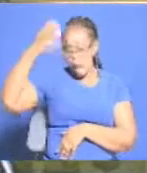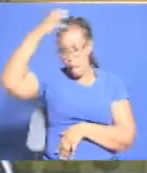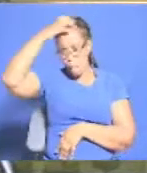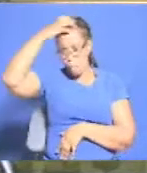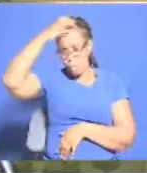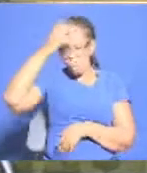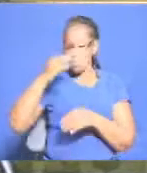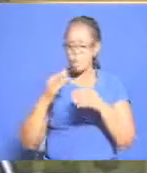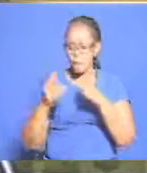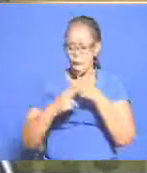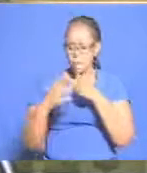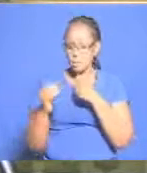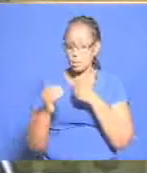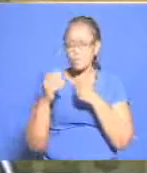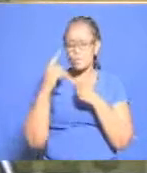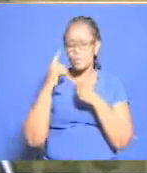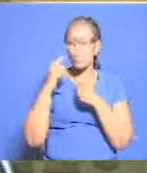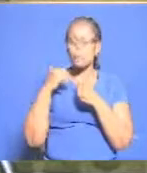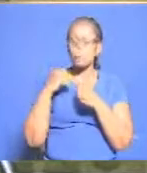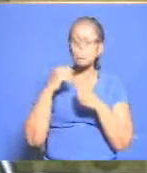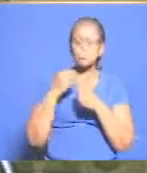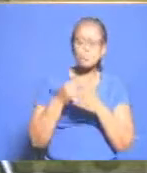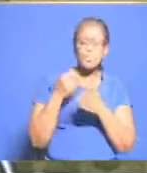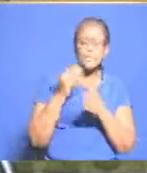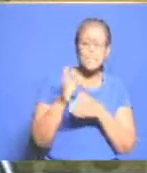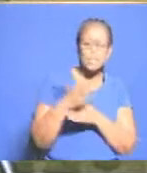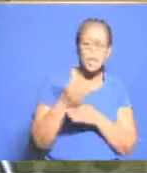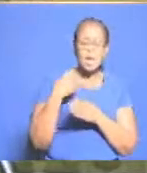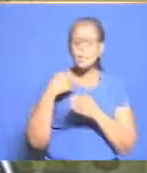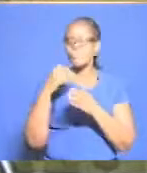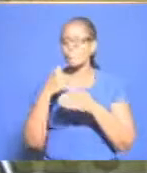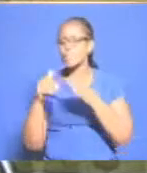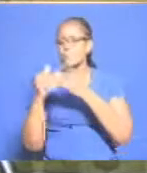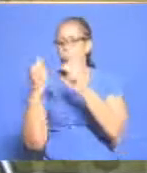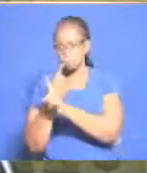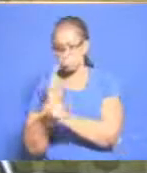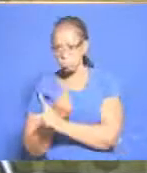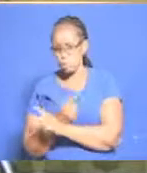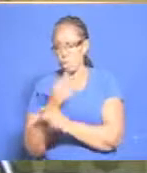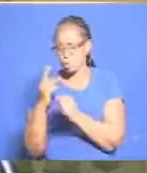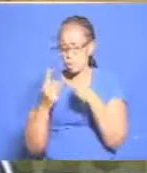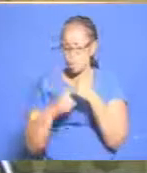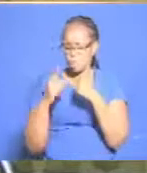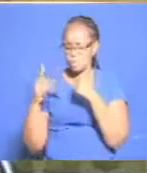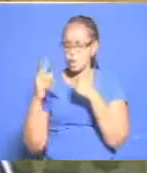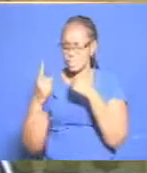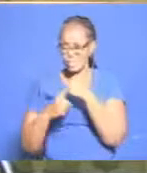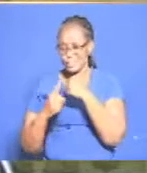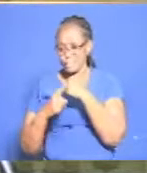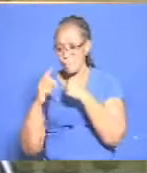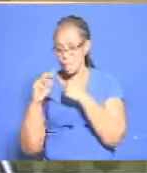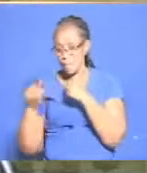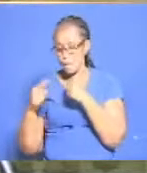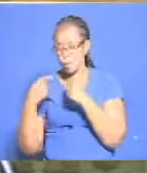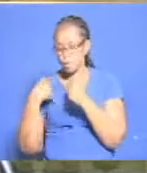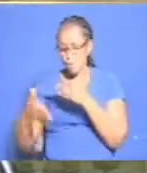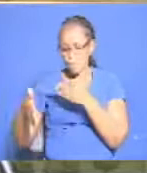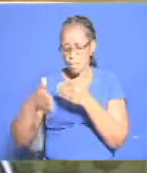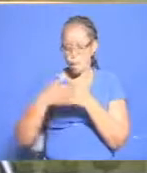coastal fisheries infrastructure development, cash link 326.6 million for rehabilitation of fish landing